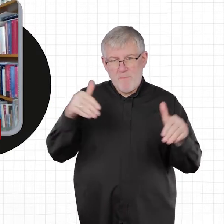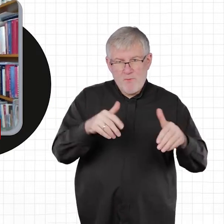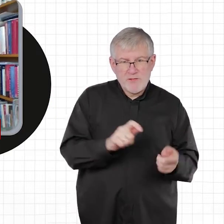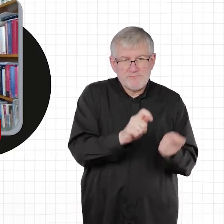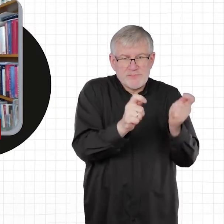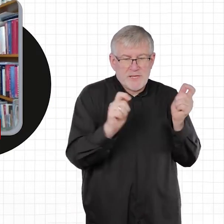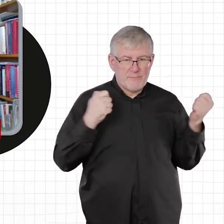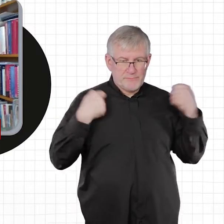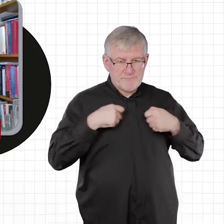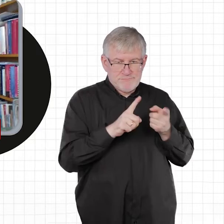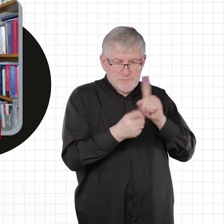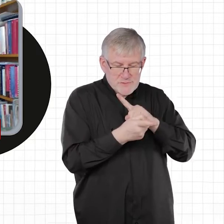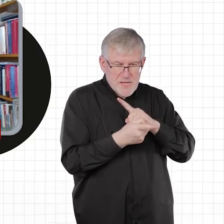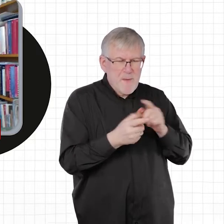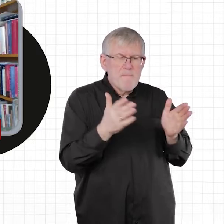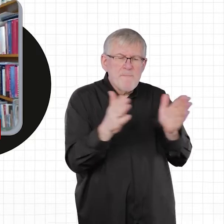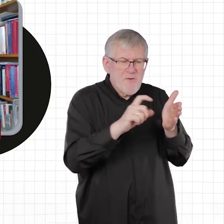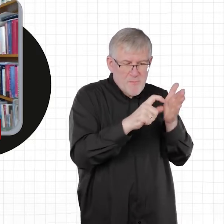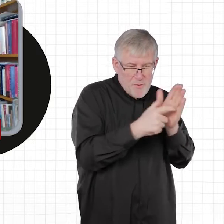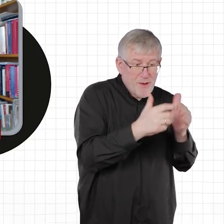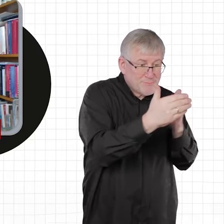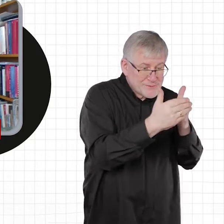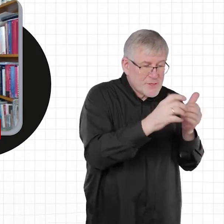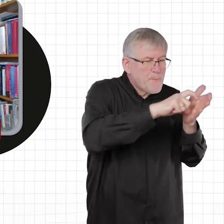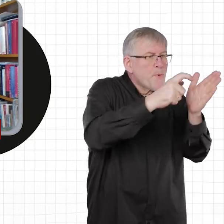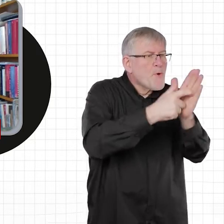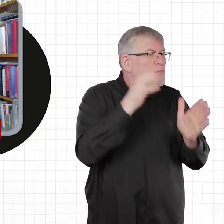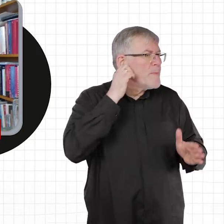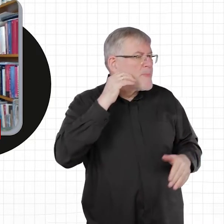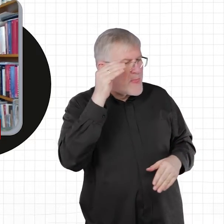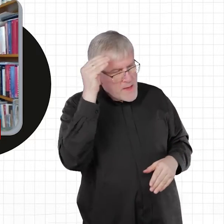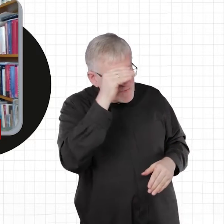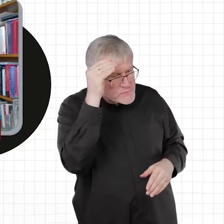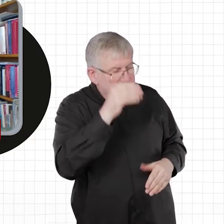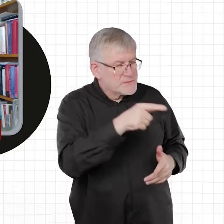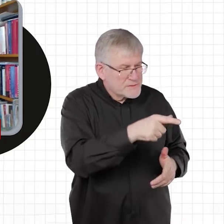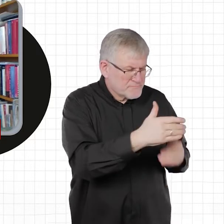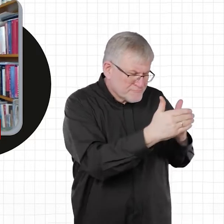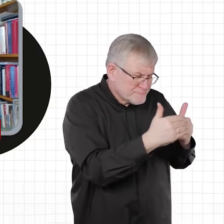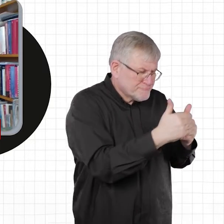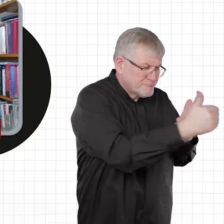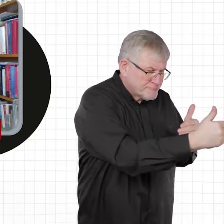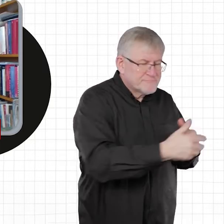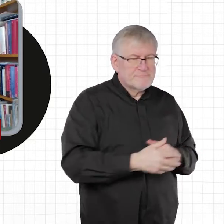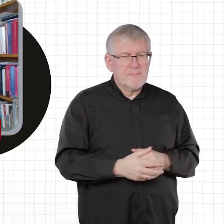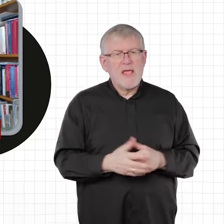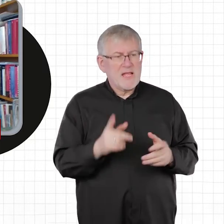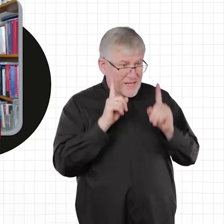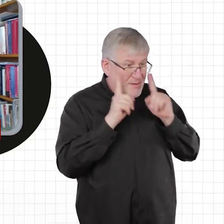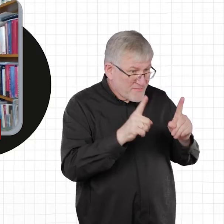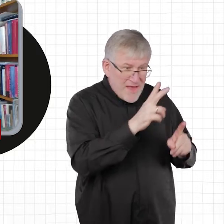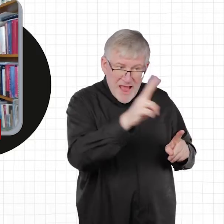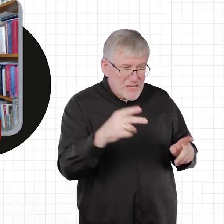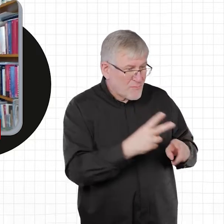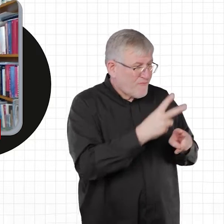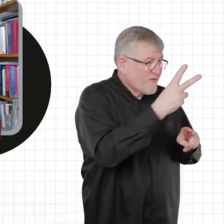they said that we have to do something about it. It's not okay, and the school did